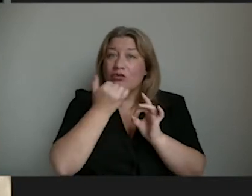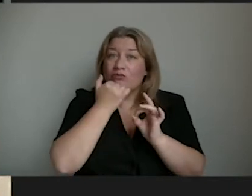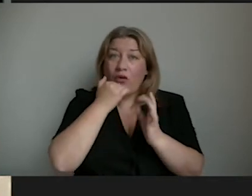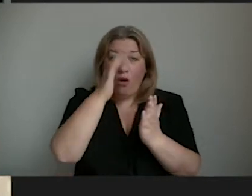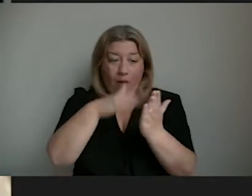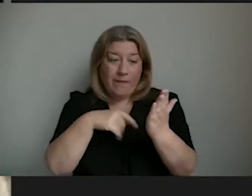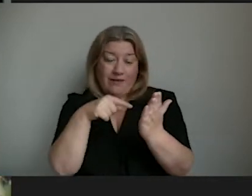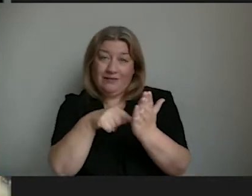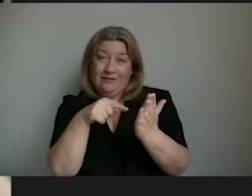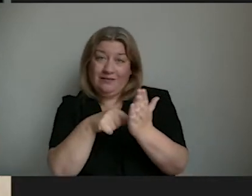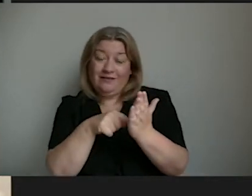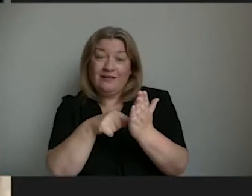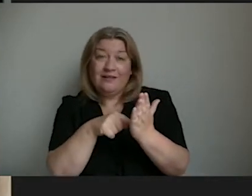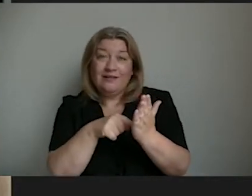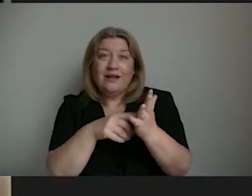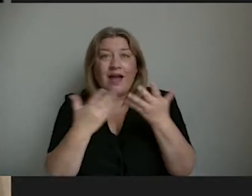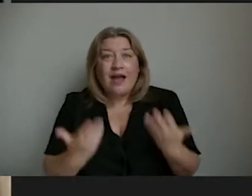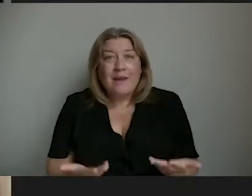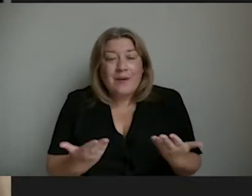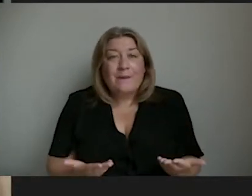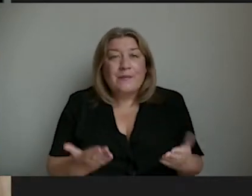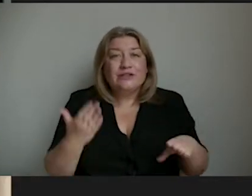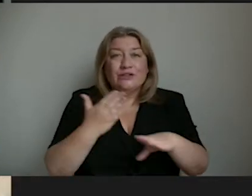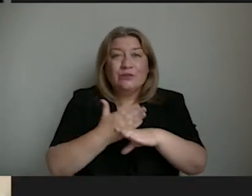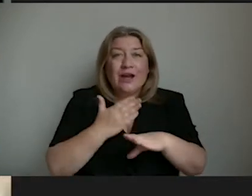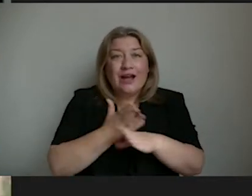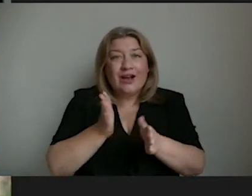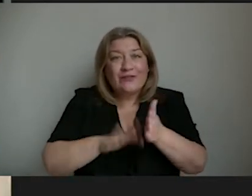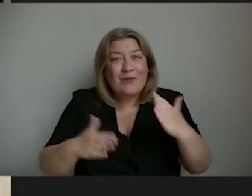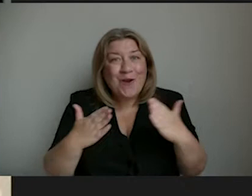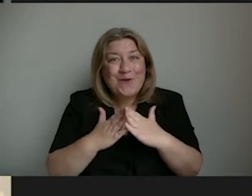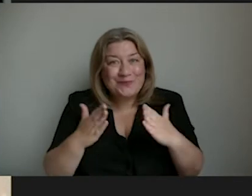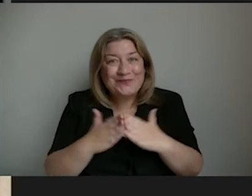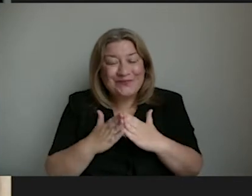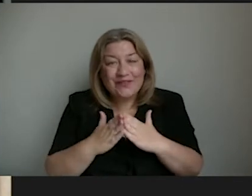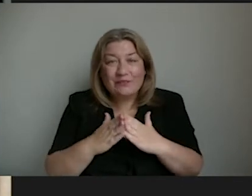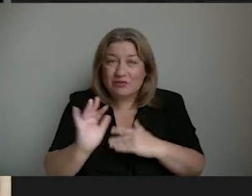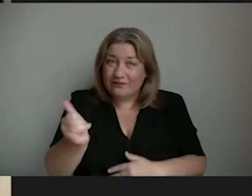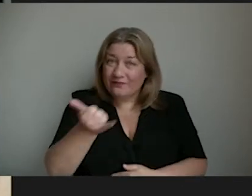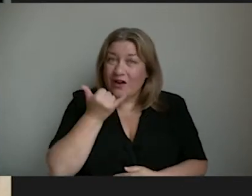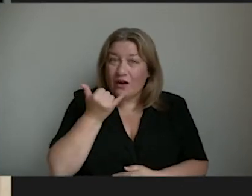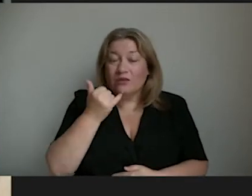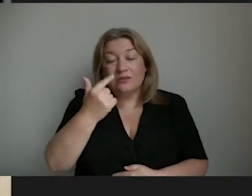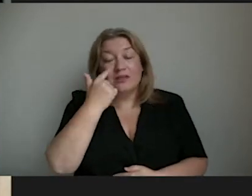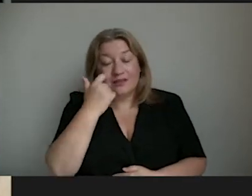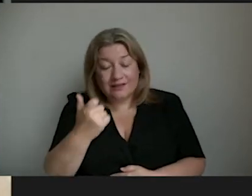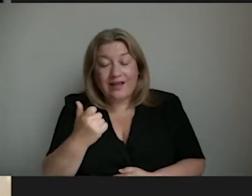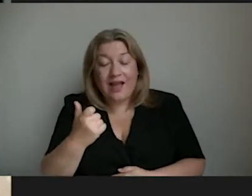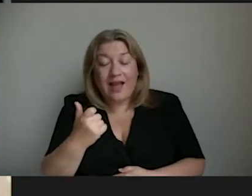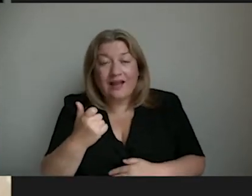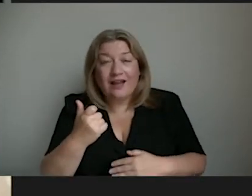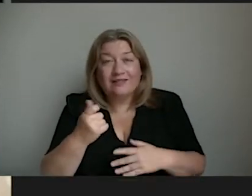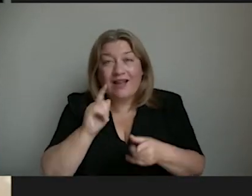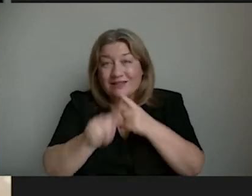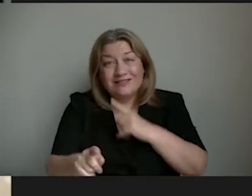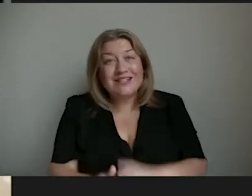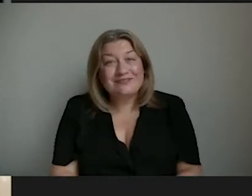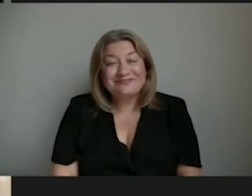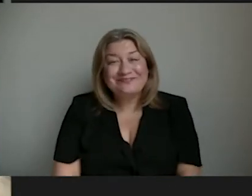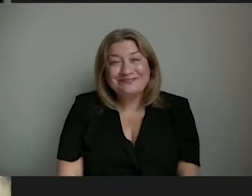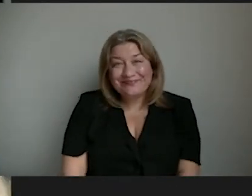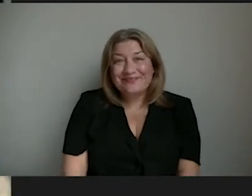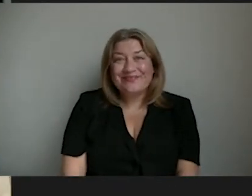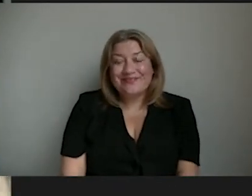call. All of our numbers are on there. Obviously, we're working from home at the moment, but do just give us a call and we can answer any queries that you